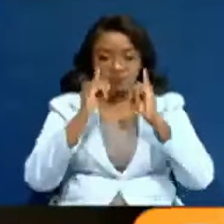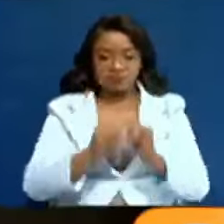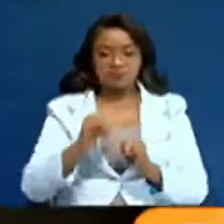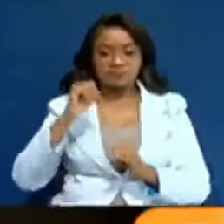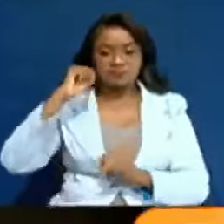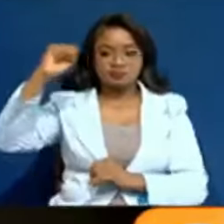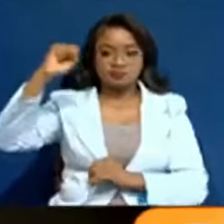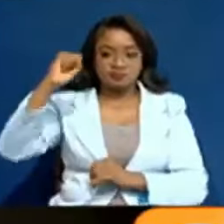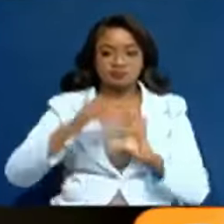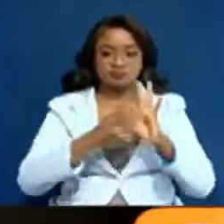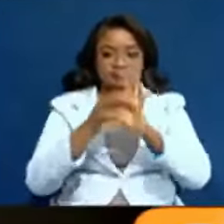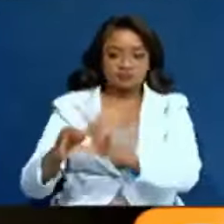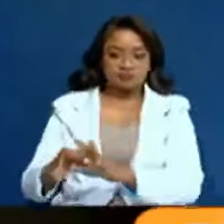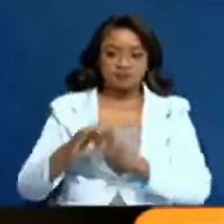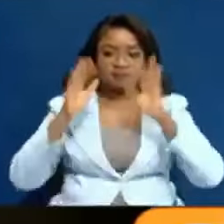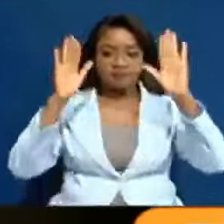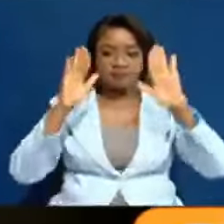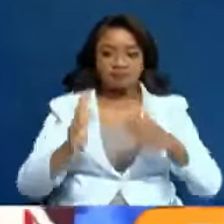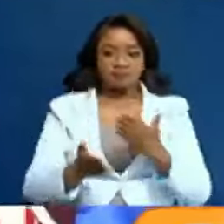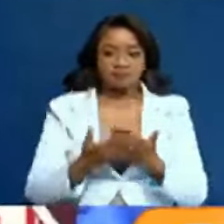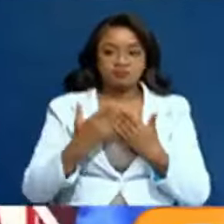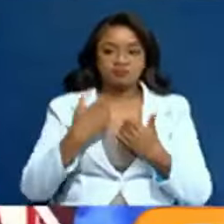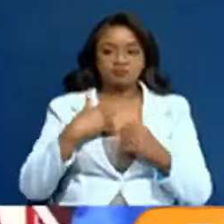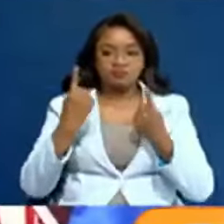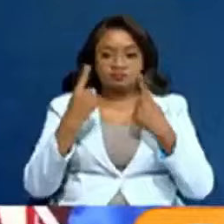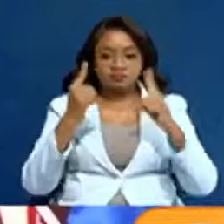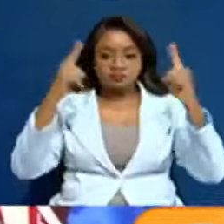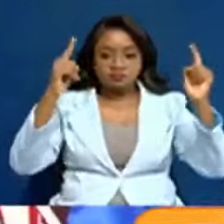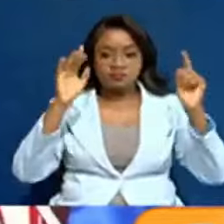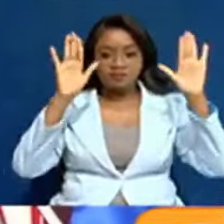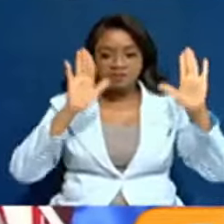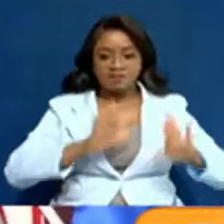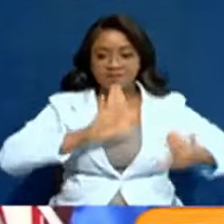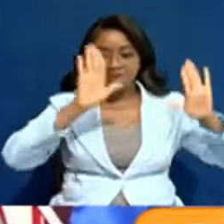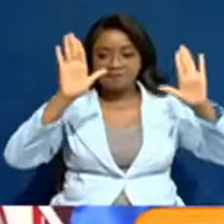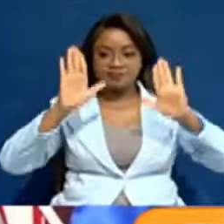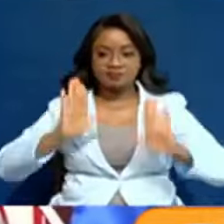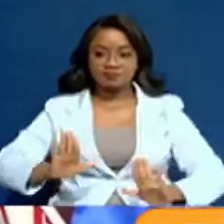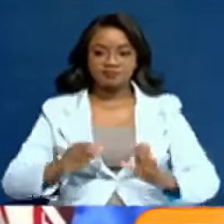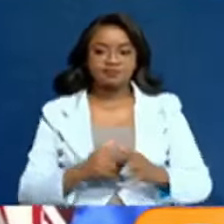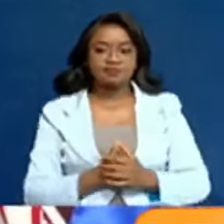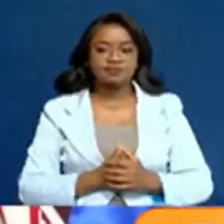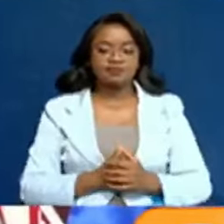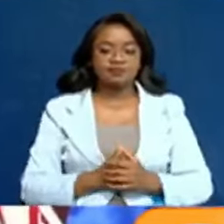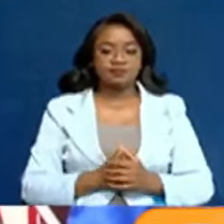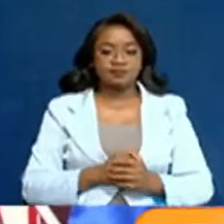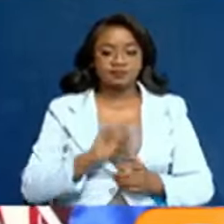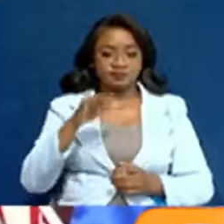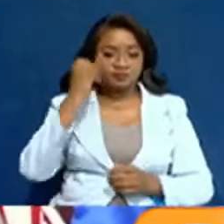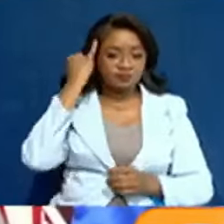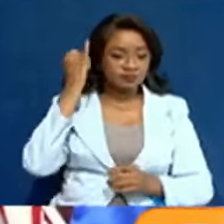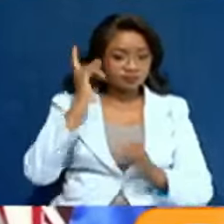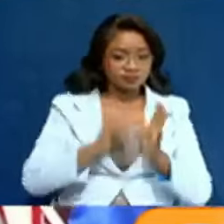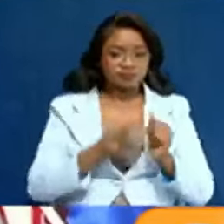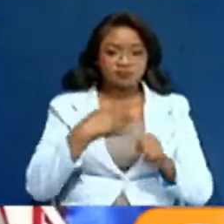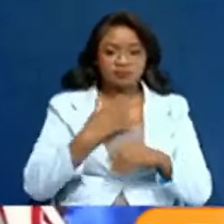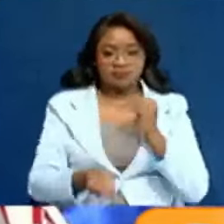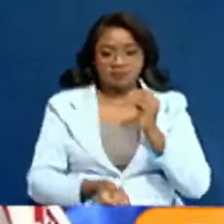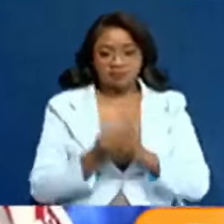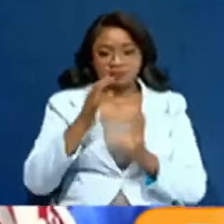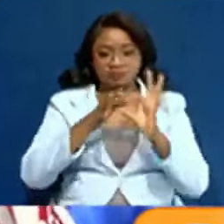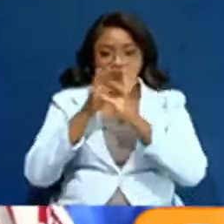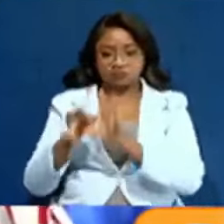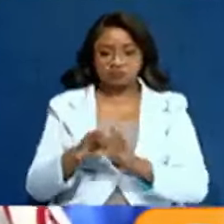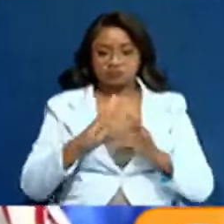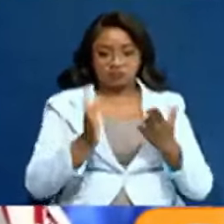crucial for mounting a successful campaign. The idea is to form a coalition that will not only drive Kenya Kwanza